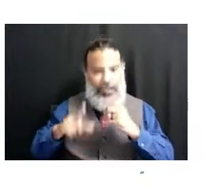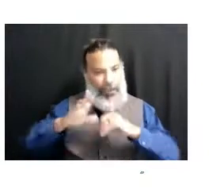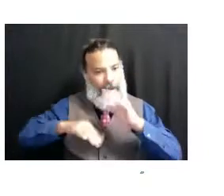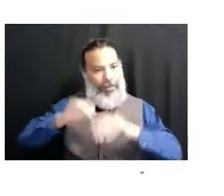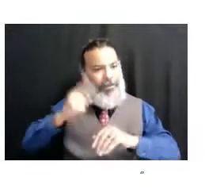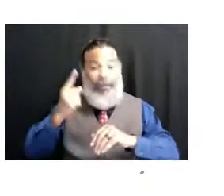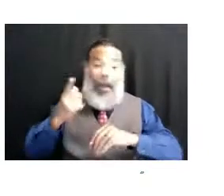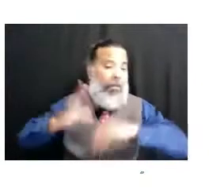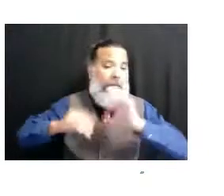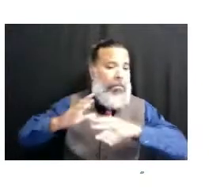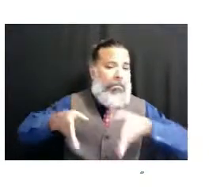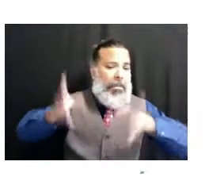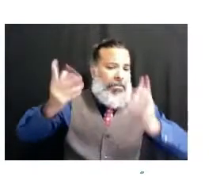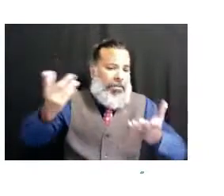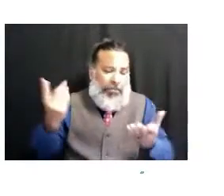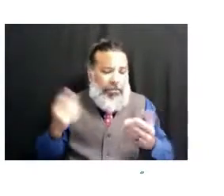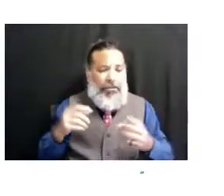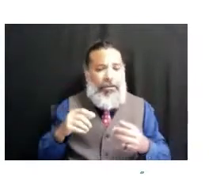a building that